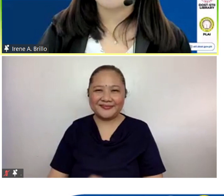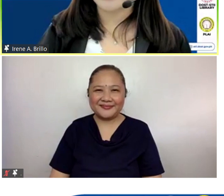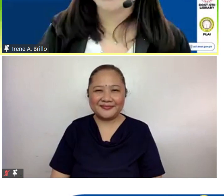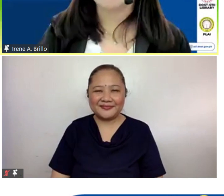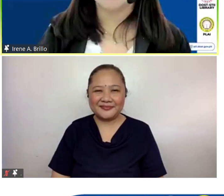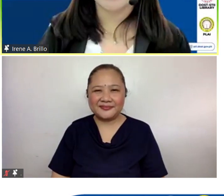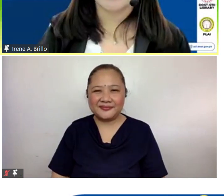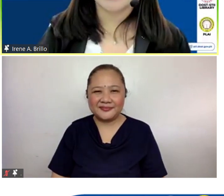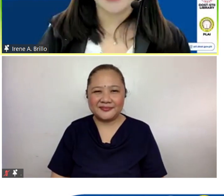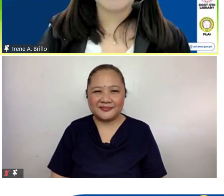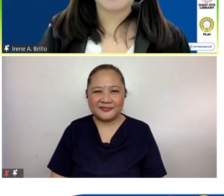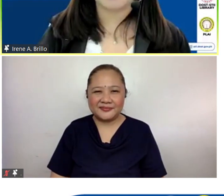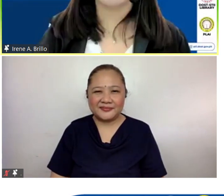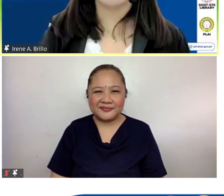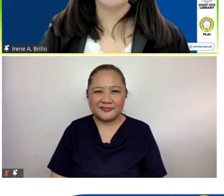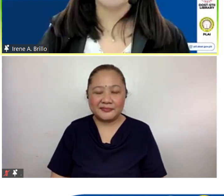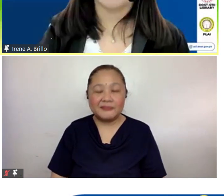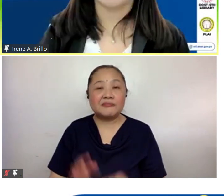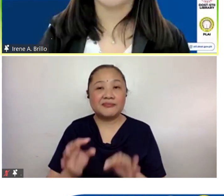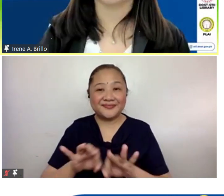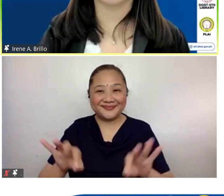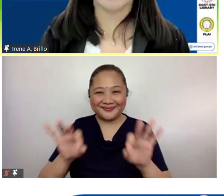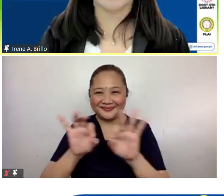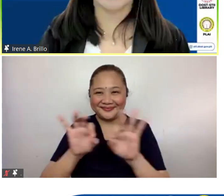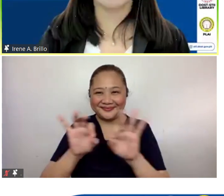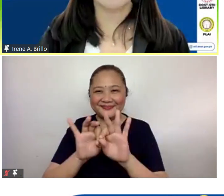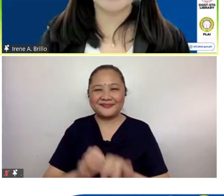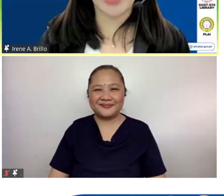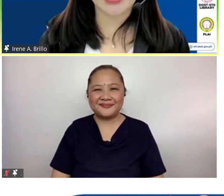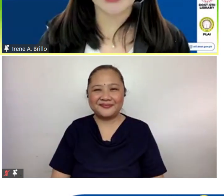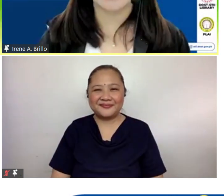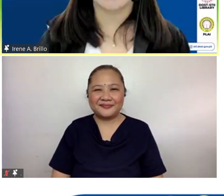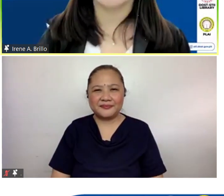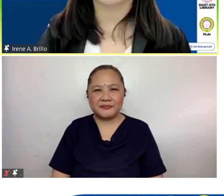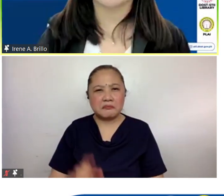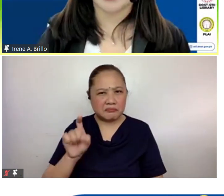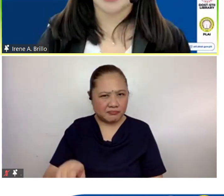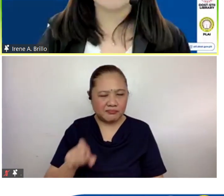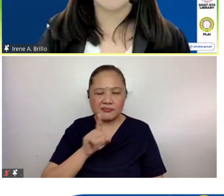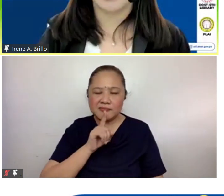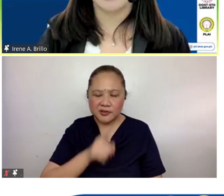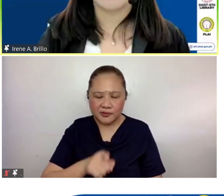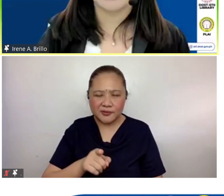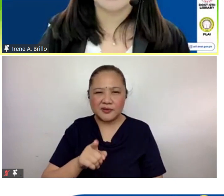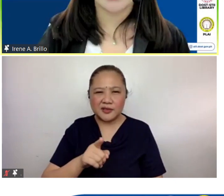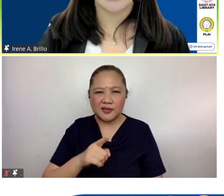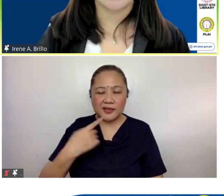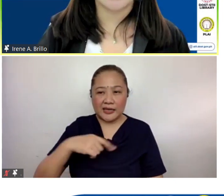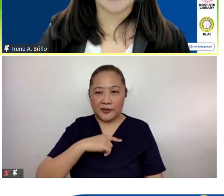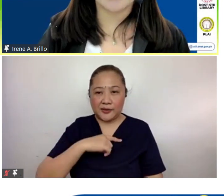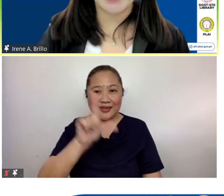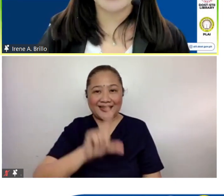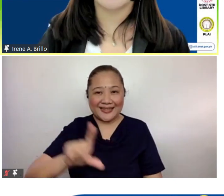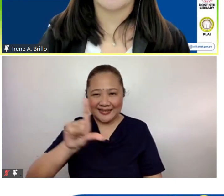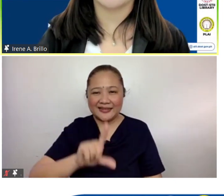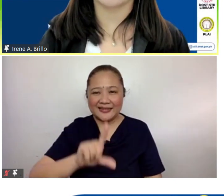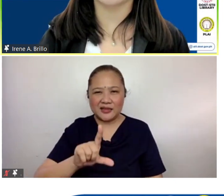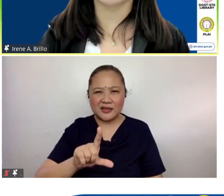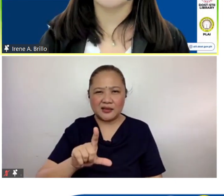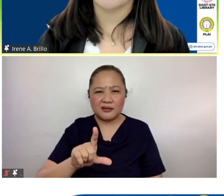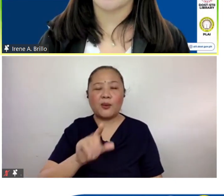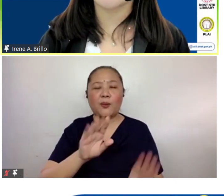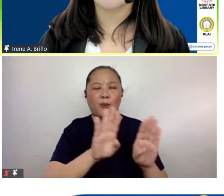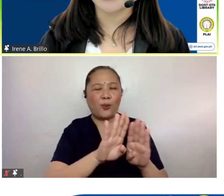And most importantly, ayan, we have to make sure that our libraries are open